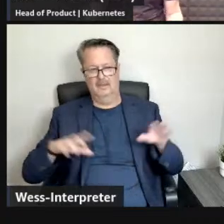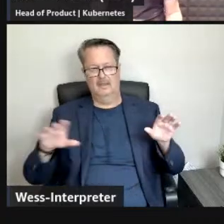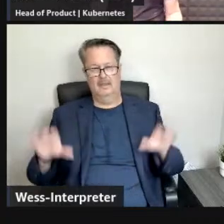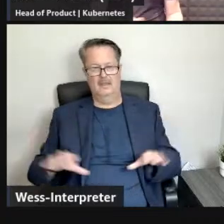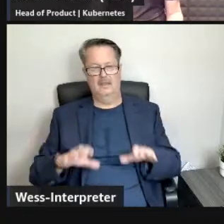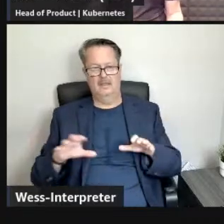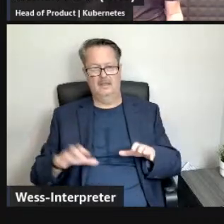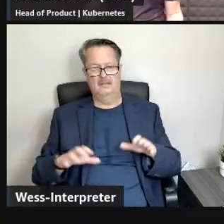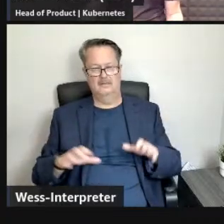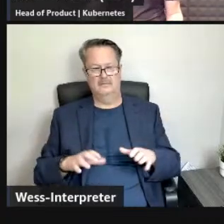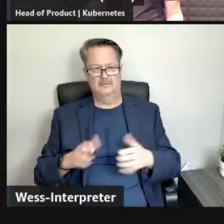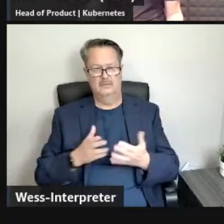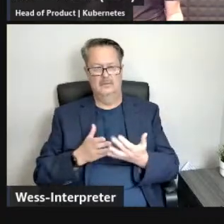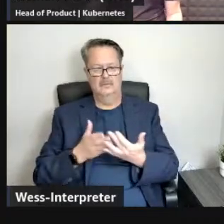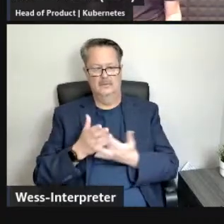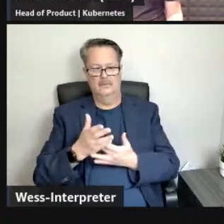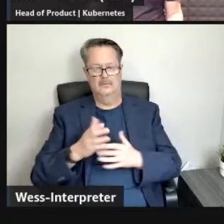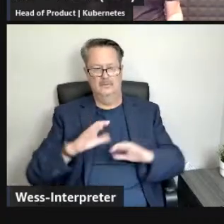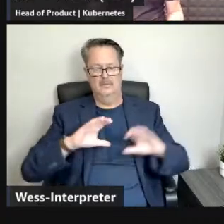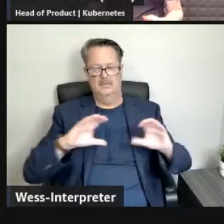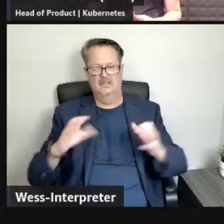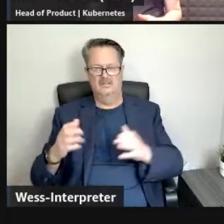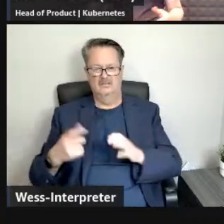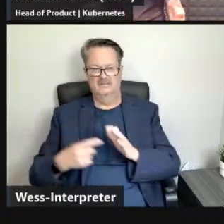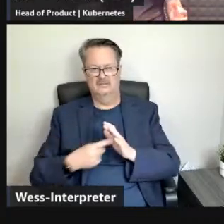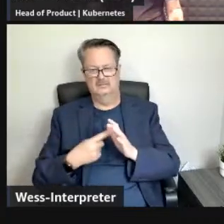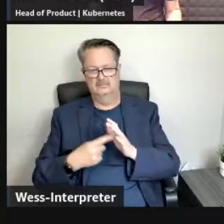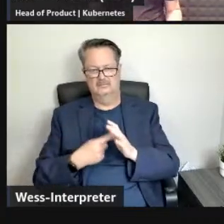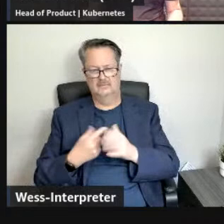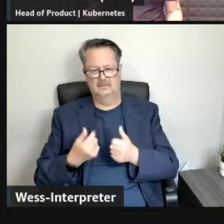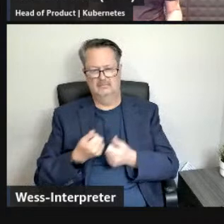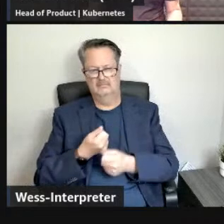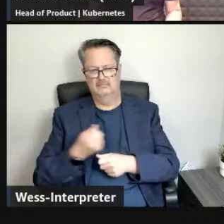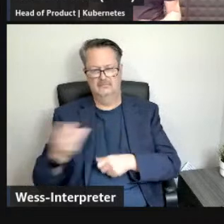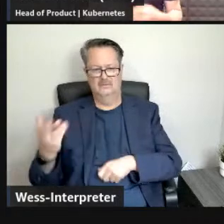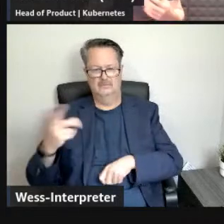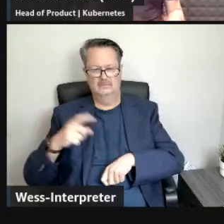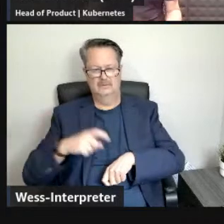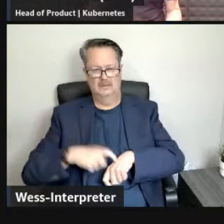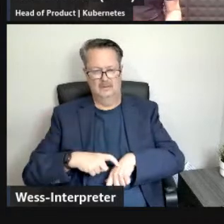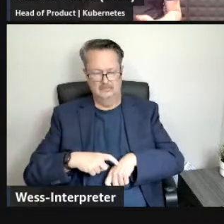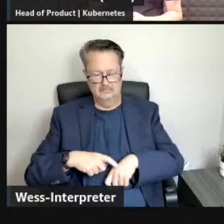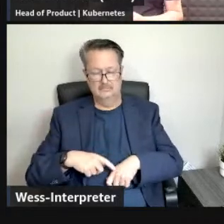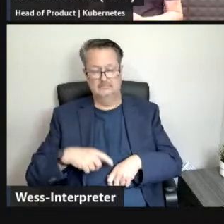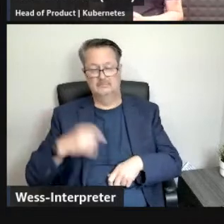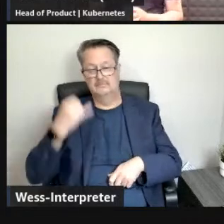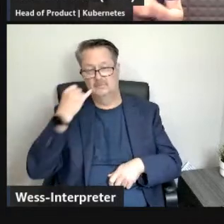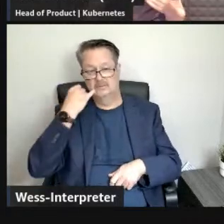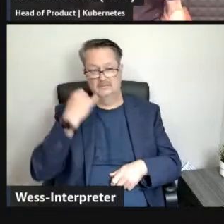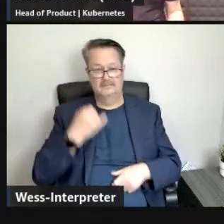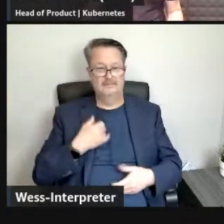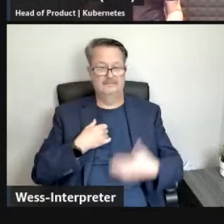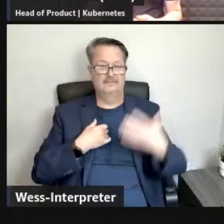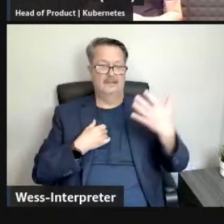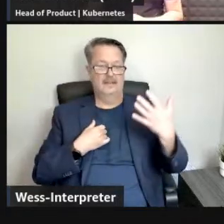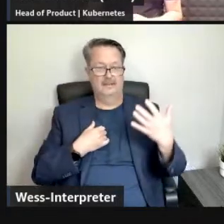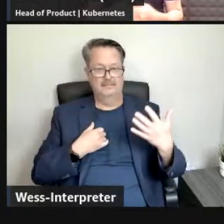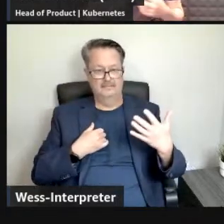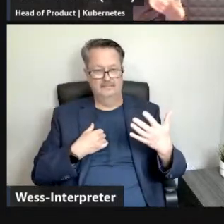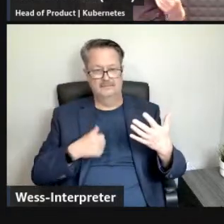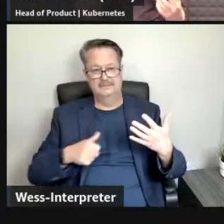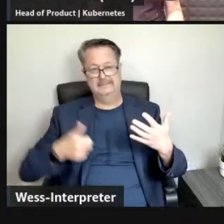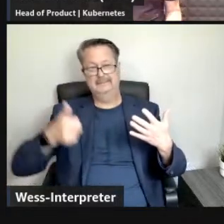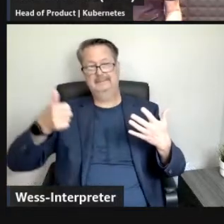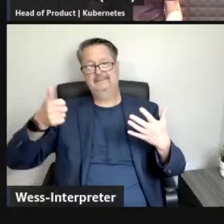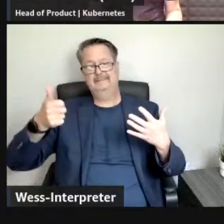cluster, sometimes multiple times, right? And if you're running, say, 5 clusters or 10 clusters, those 3 actions can